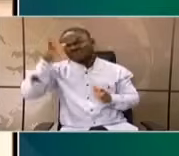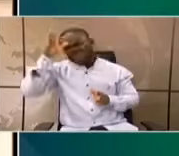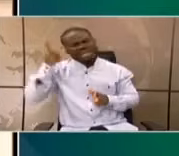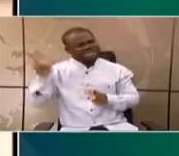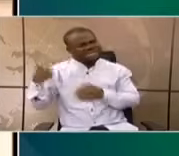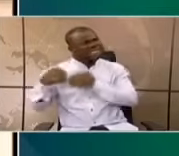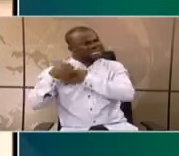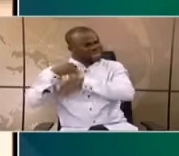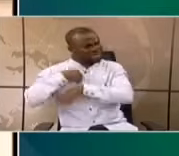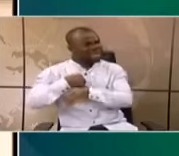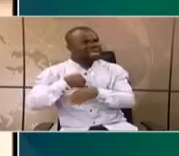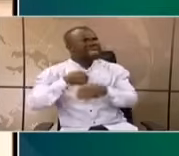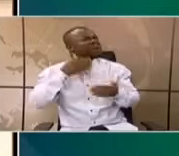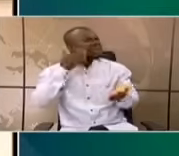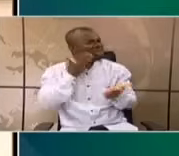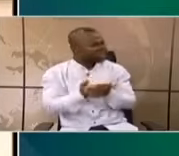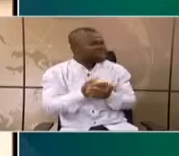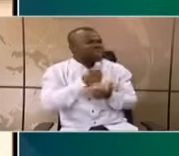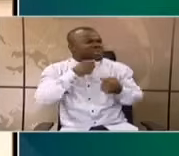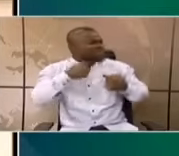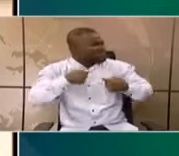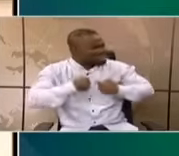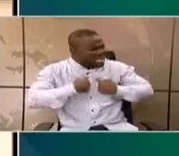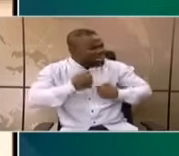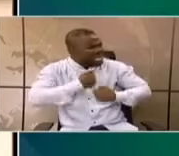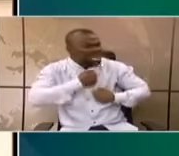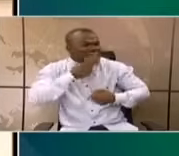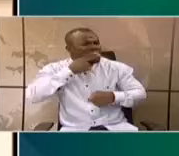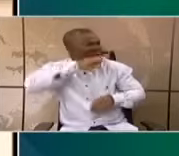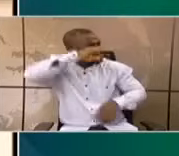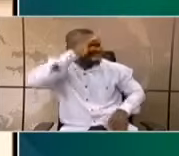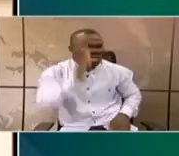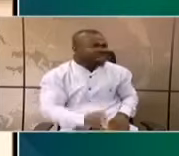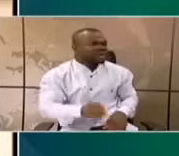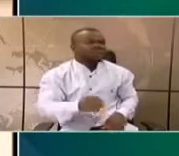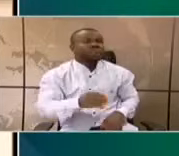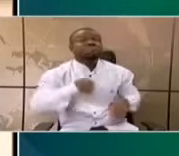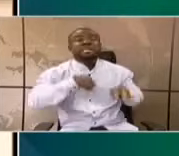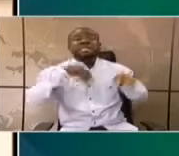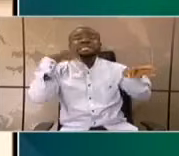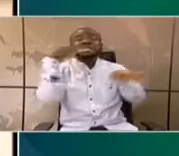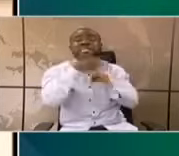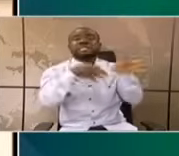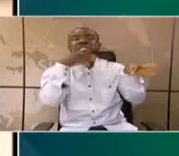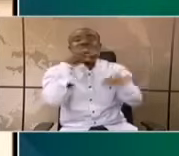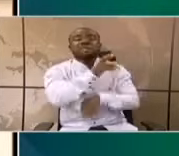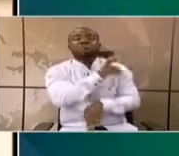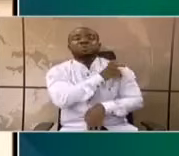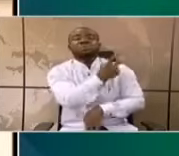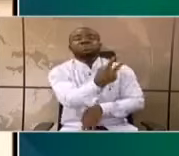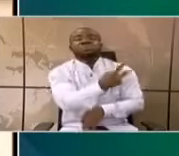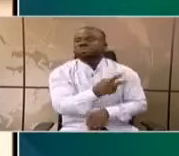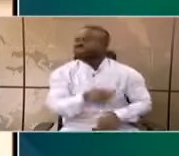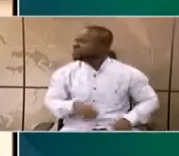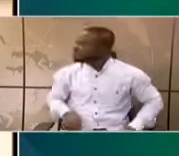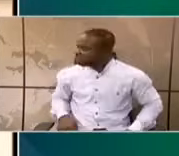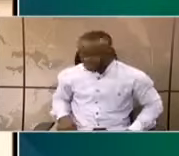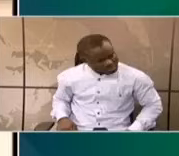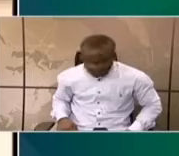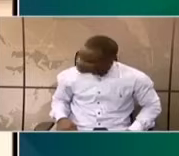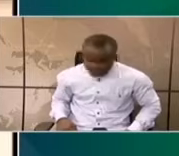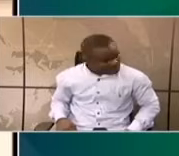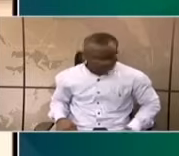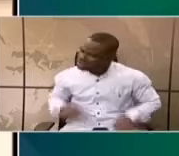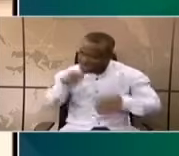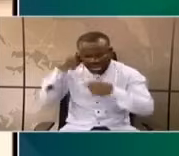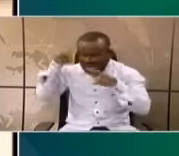na se detective sergeant any DSP so won ti ase da se me papa de se mkoto jot